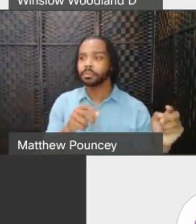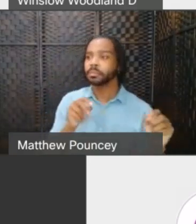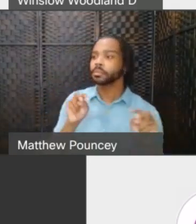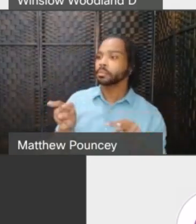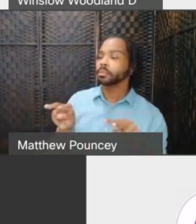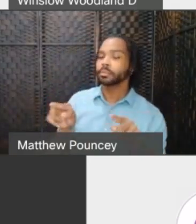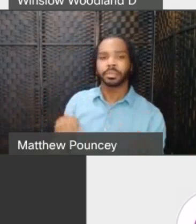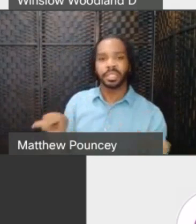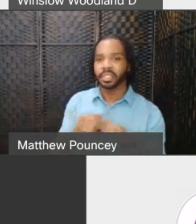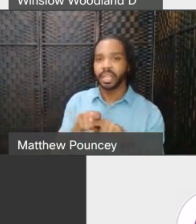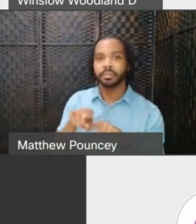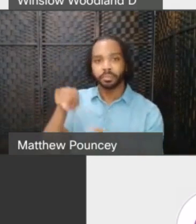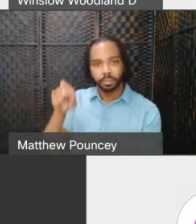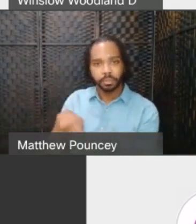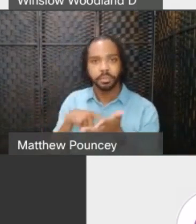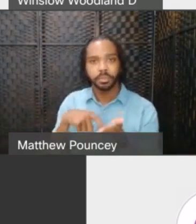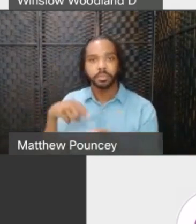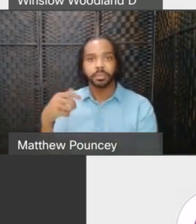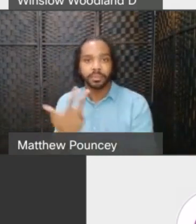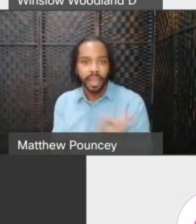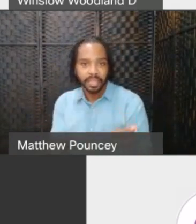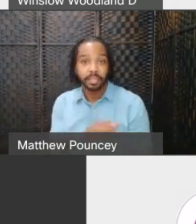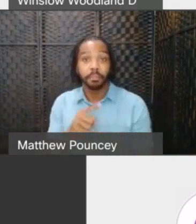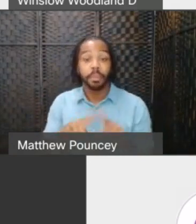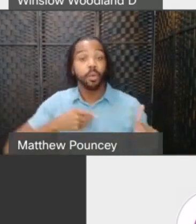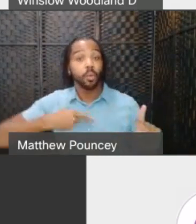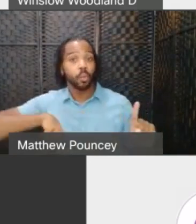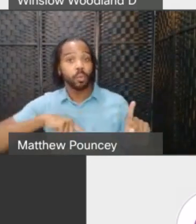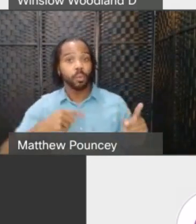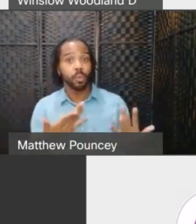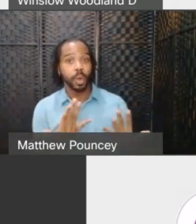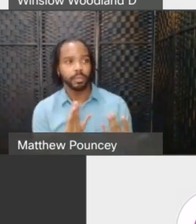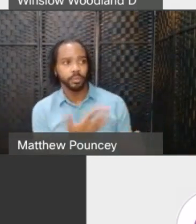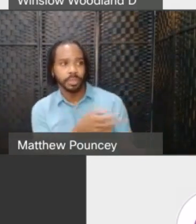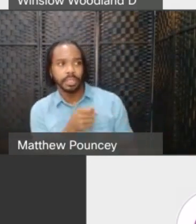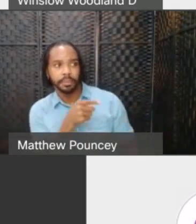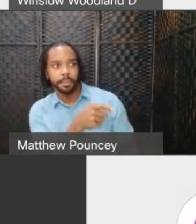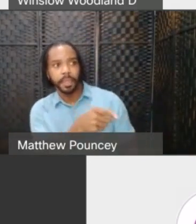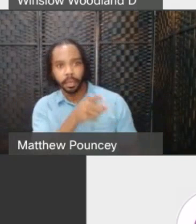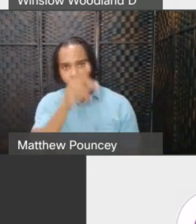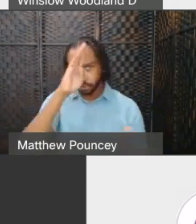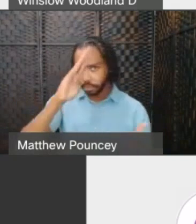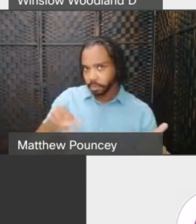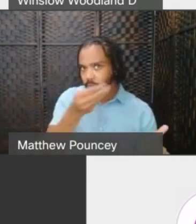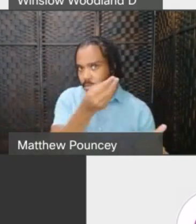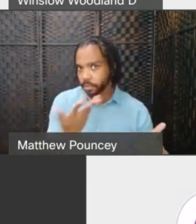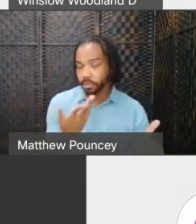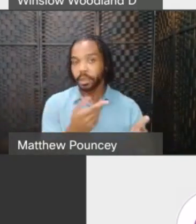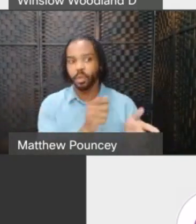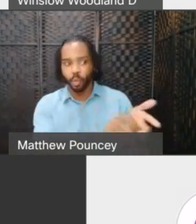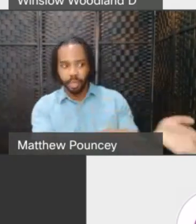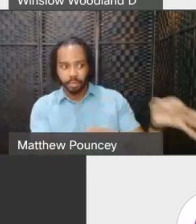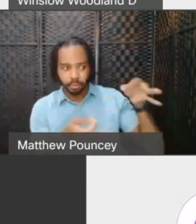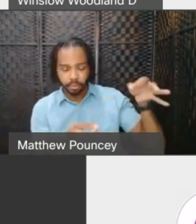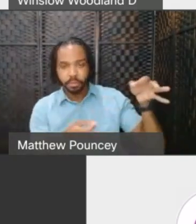be vaccinated, but we're waiting to receive that directive in writing. We have not